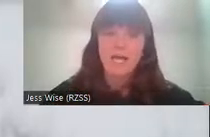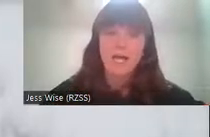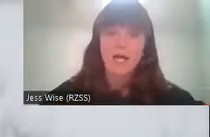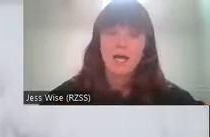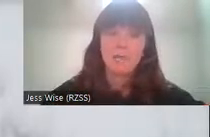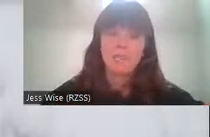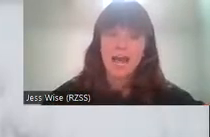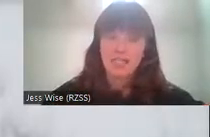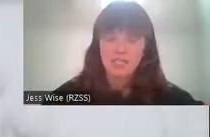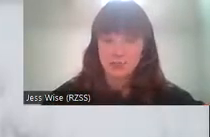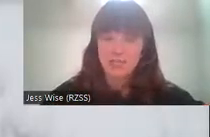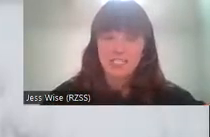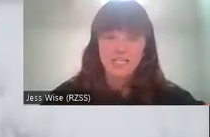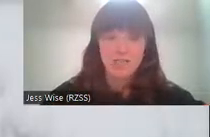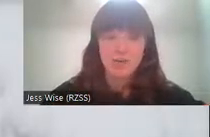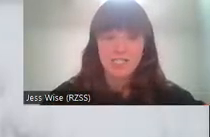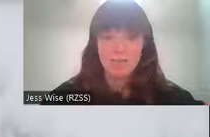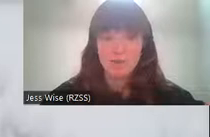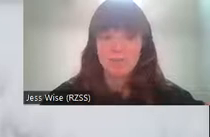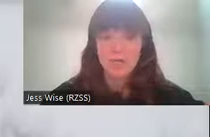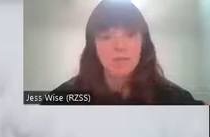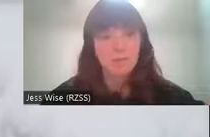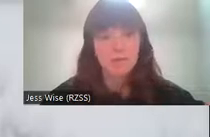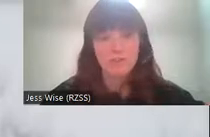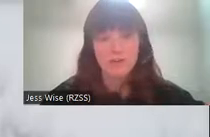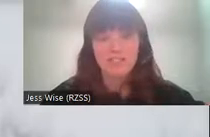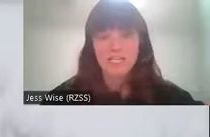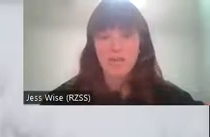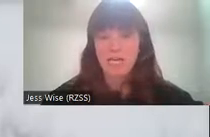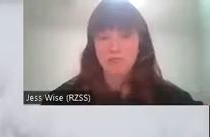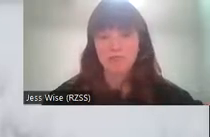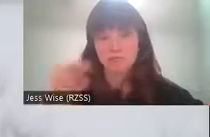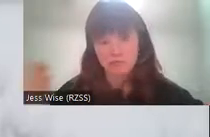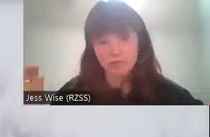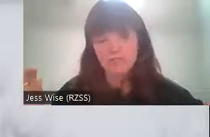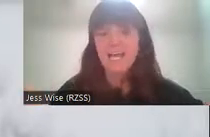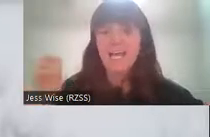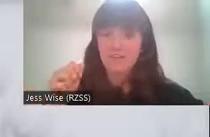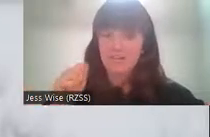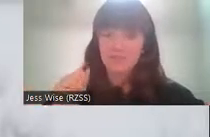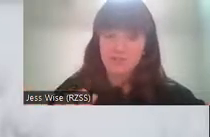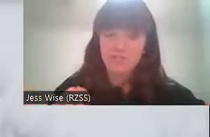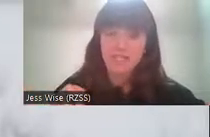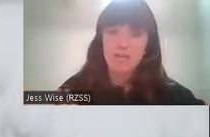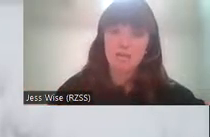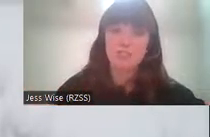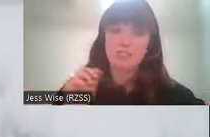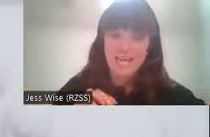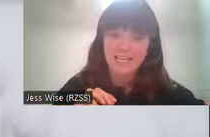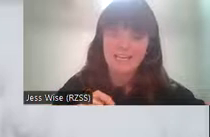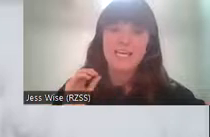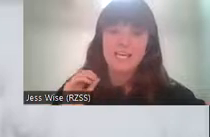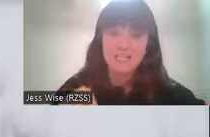feedback and can already see our volunteer body becoming more diverse as we're able to recruit and then crucially able